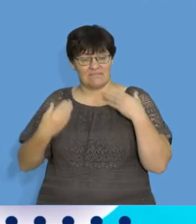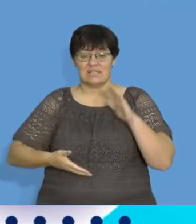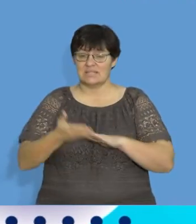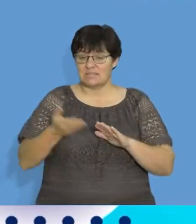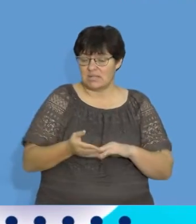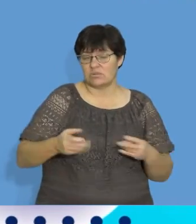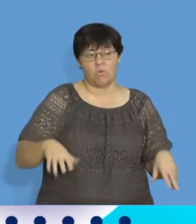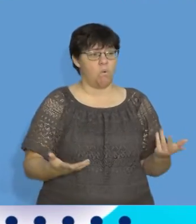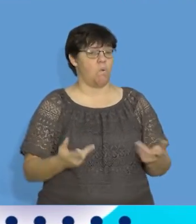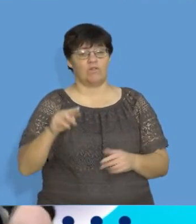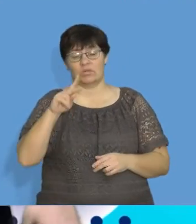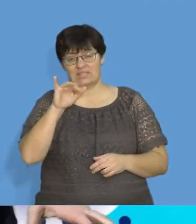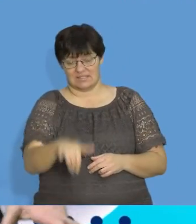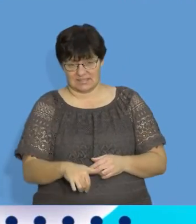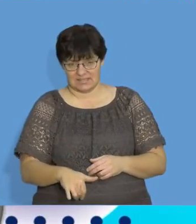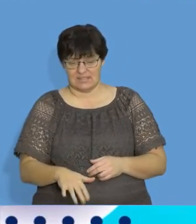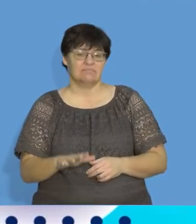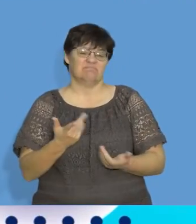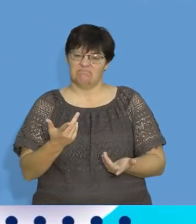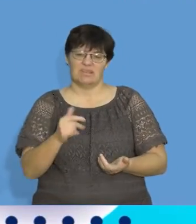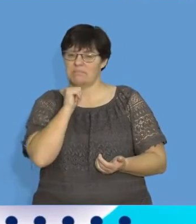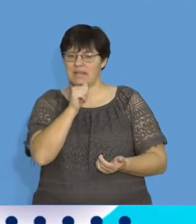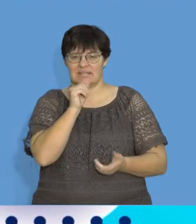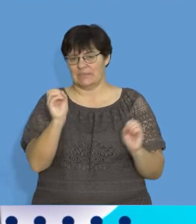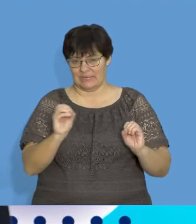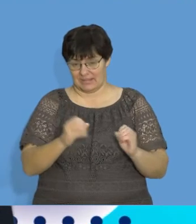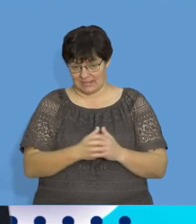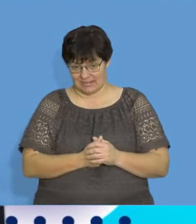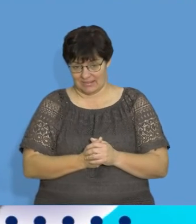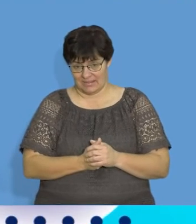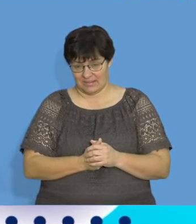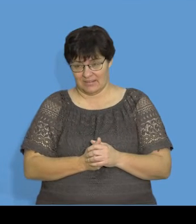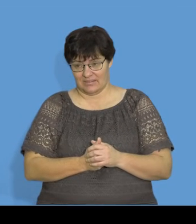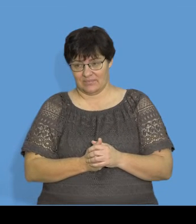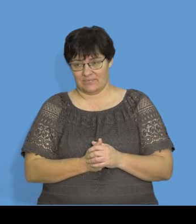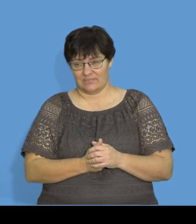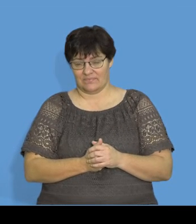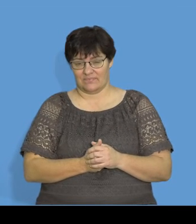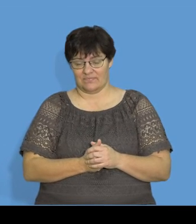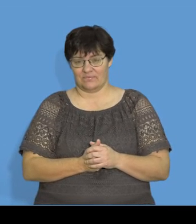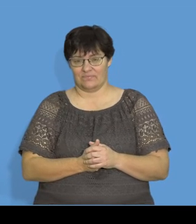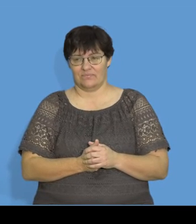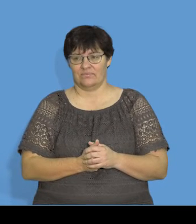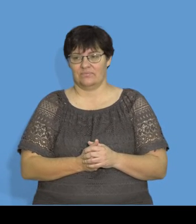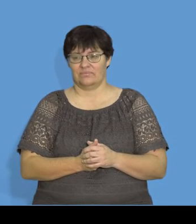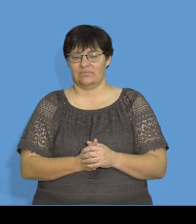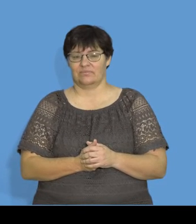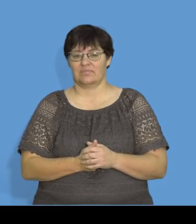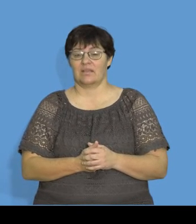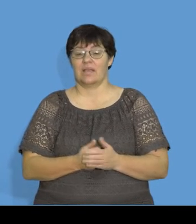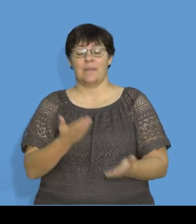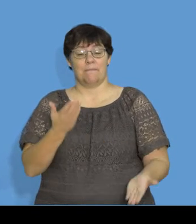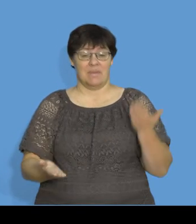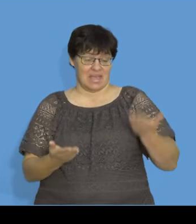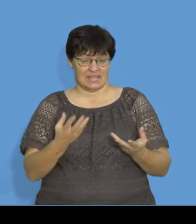us speed or they give us velocity, it doesn't matter, okay? So, we